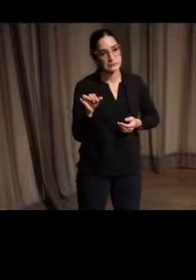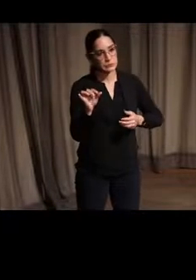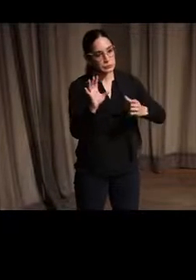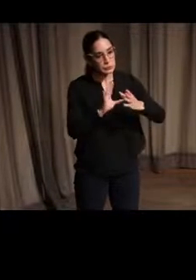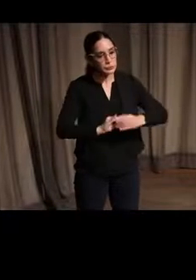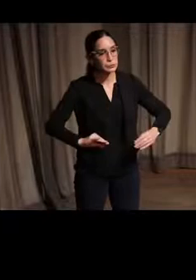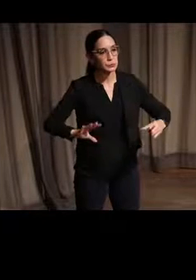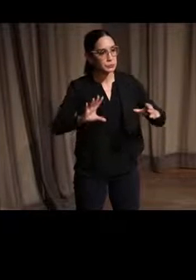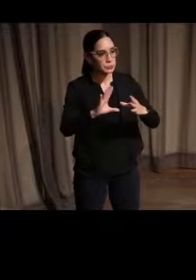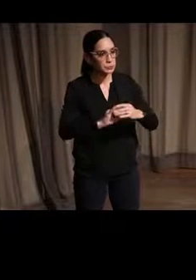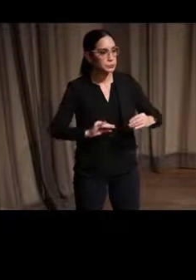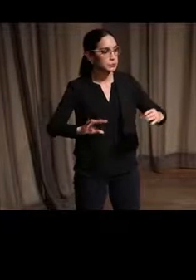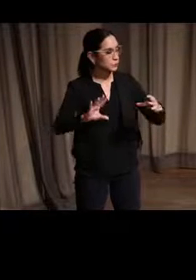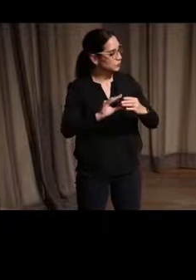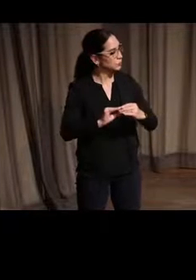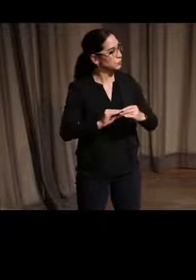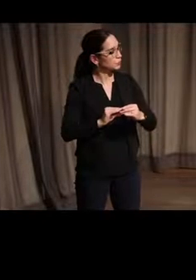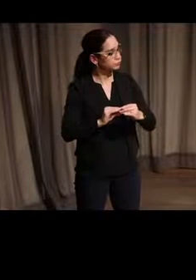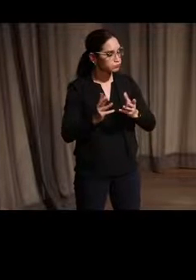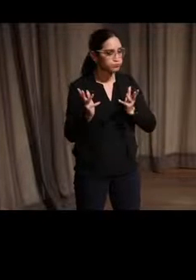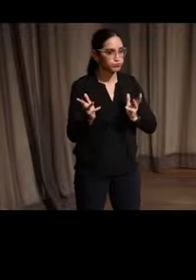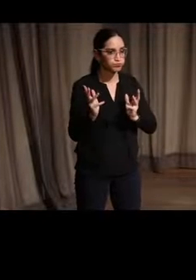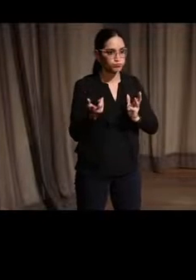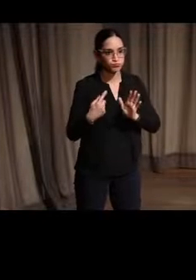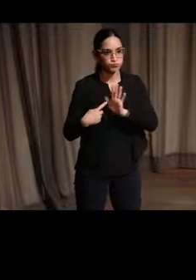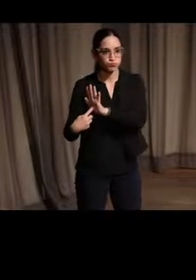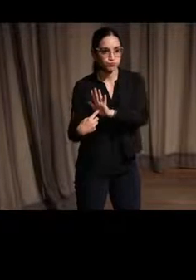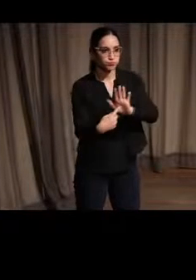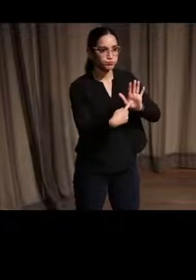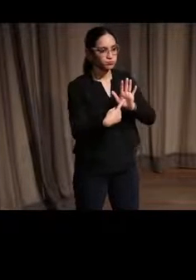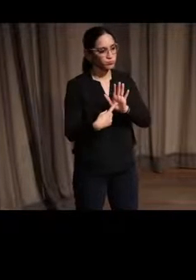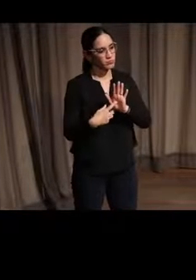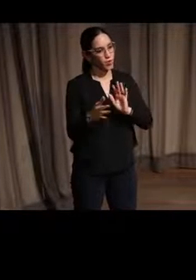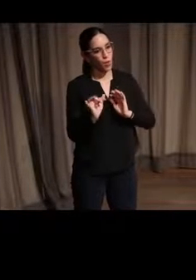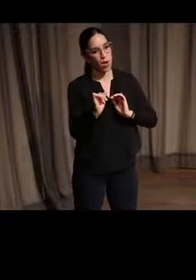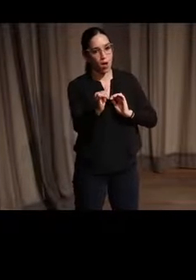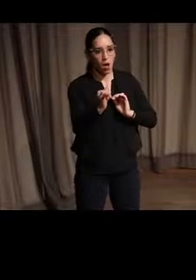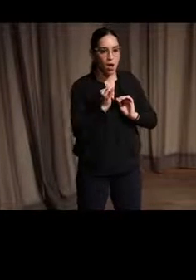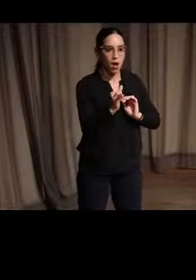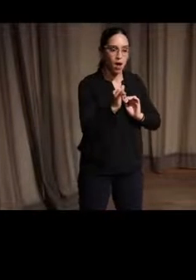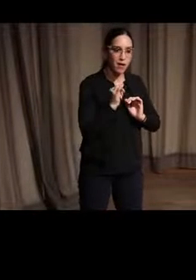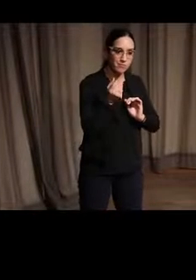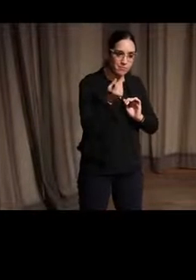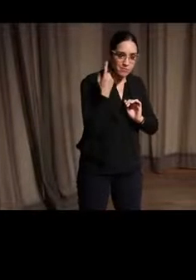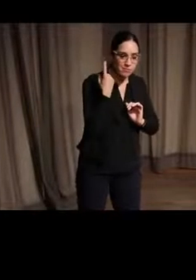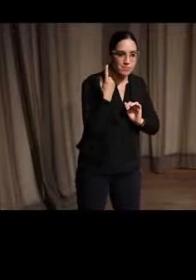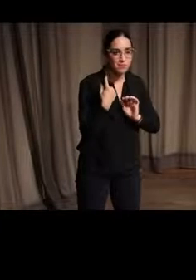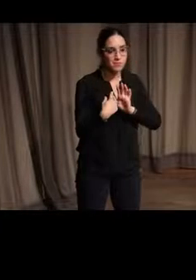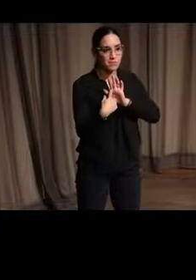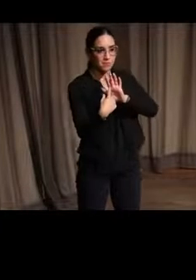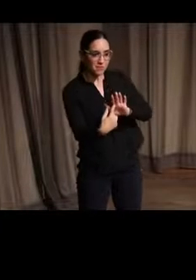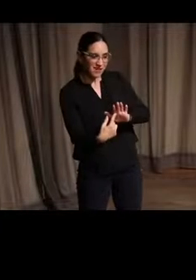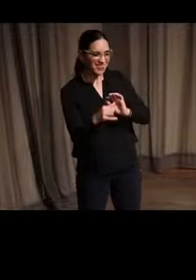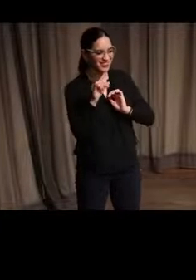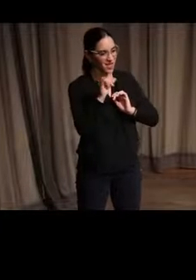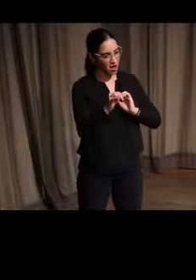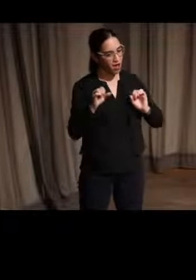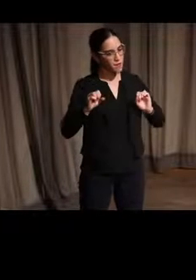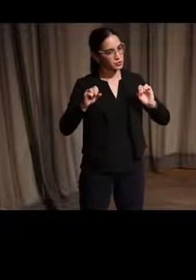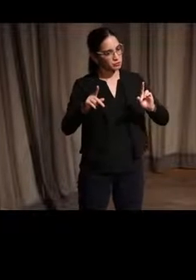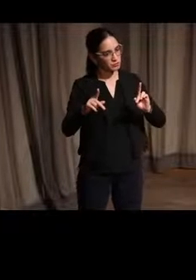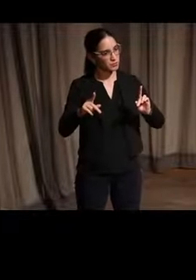see someone in a different way, for you to see what you have in common with them before what you have